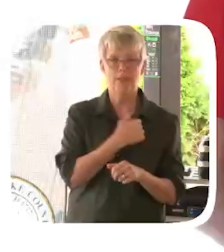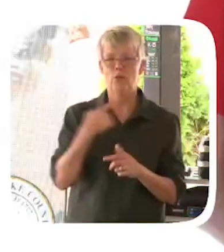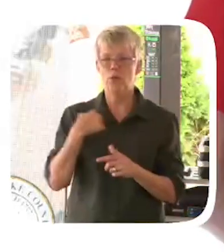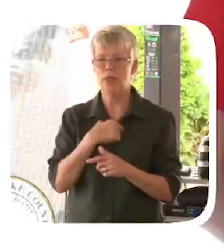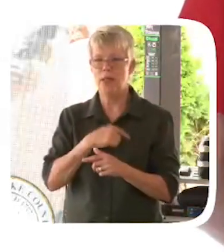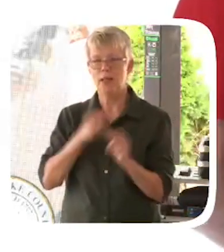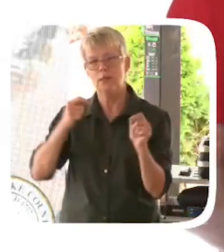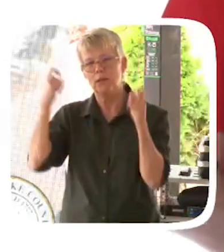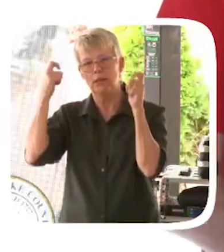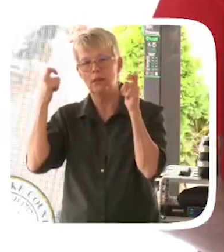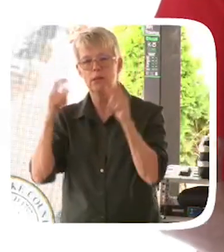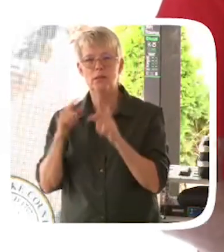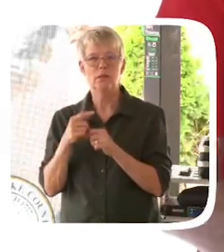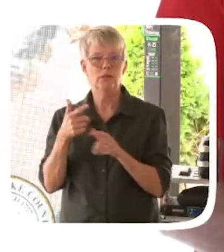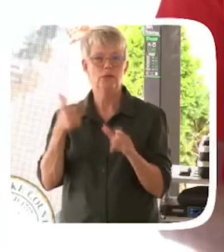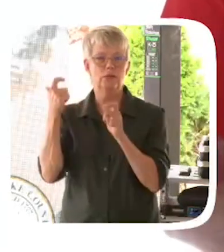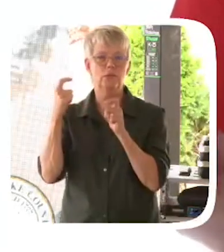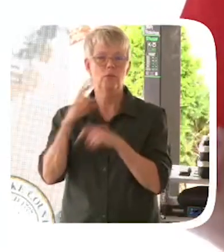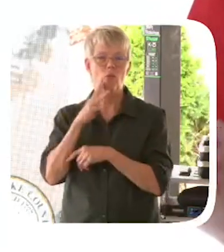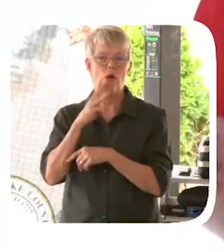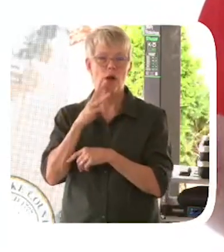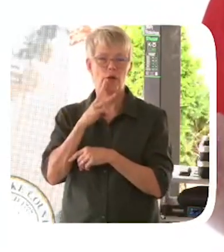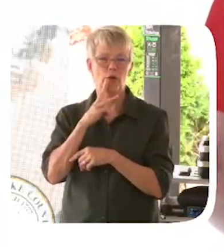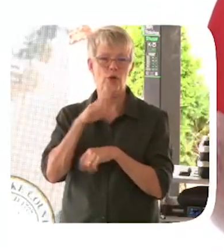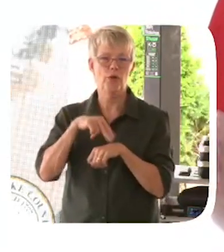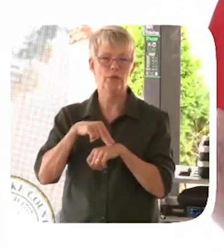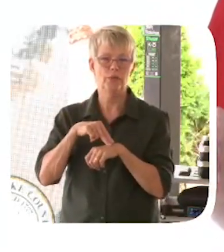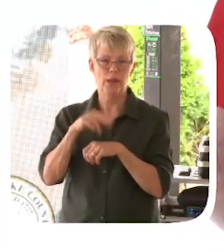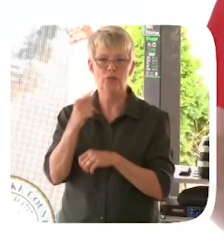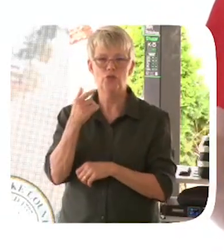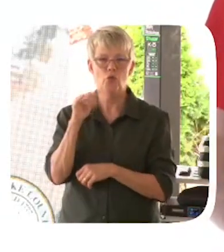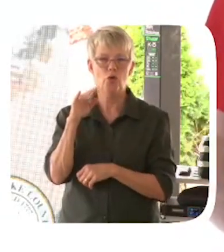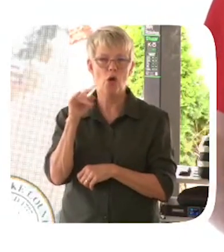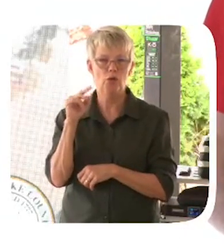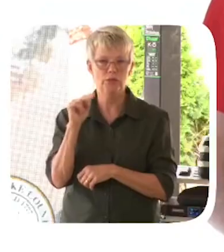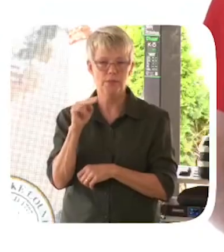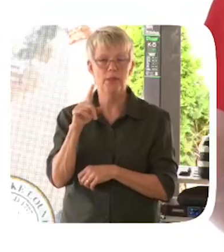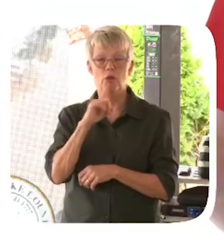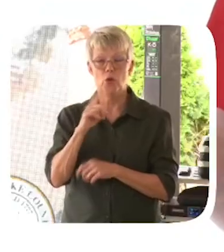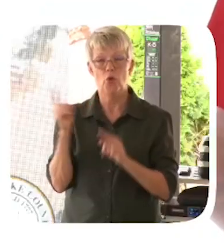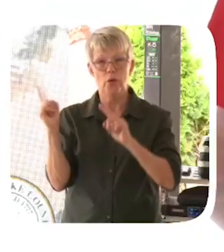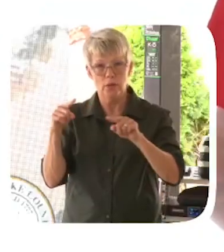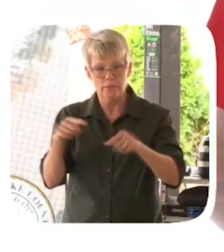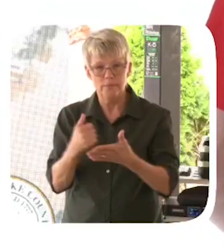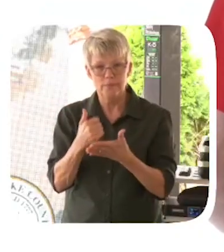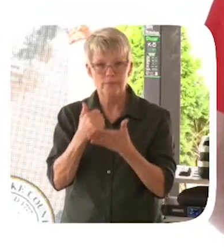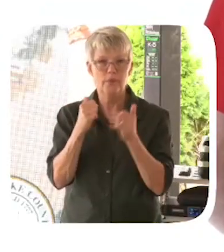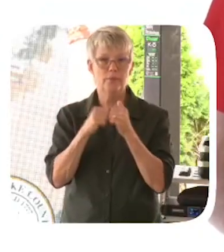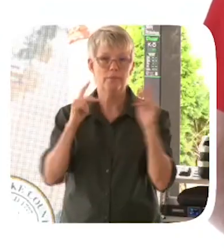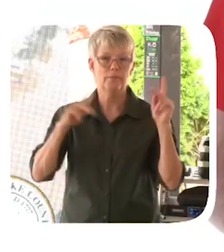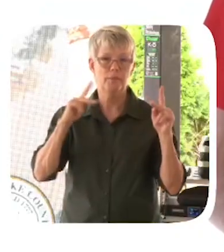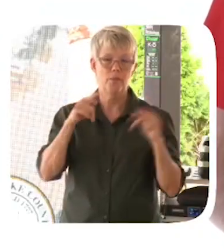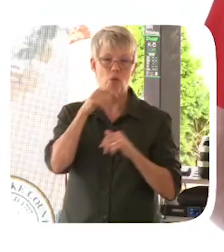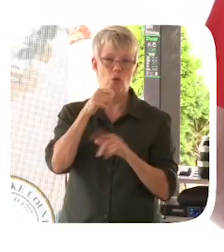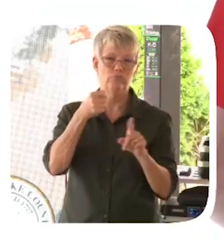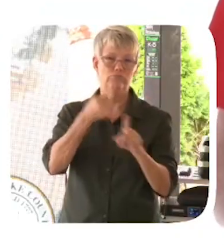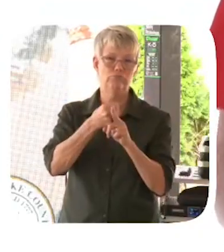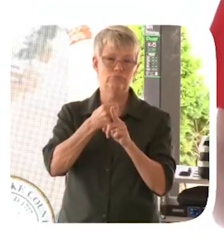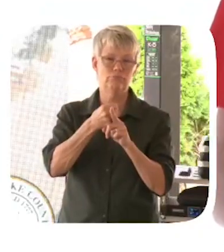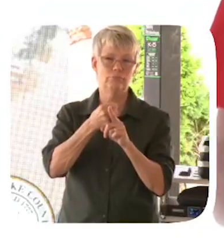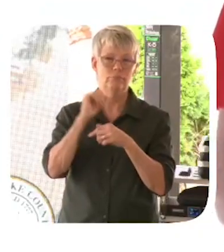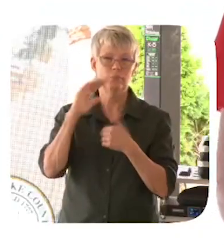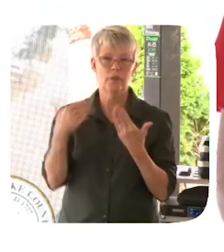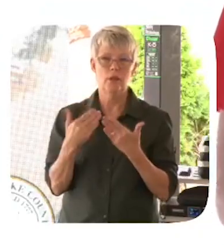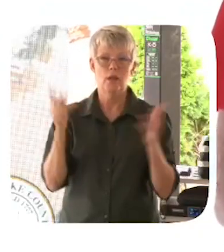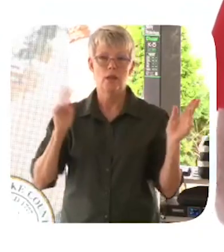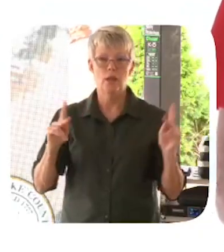teams, swift water rescue teams, and National Guardsmen on the ground assisting those affected by the flood. To all those